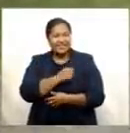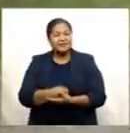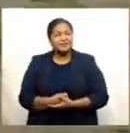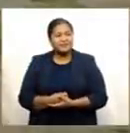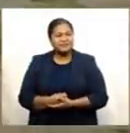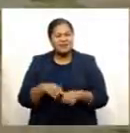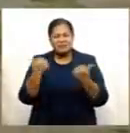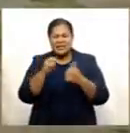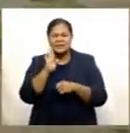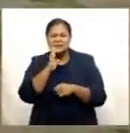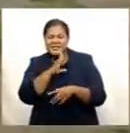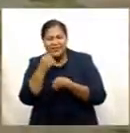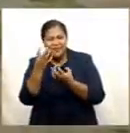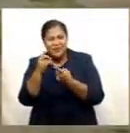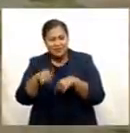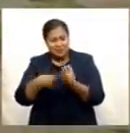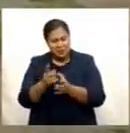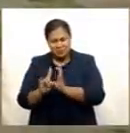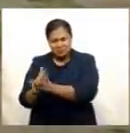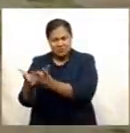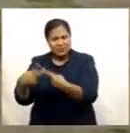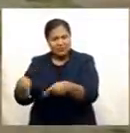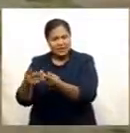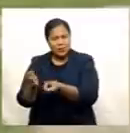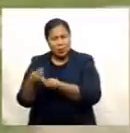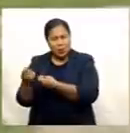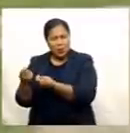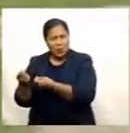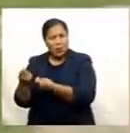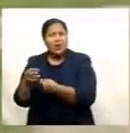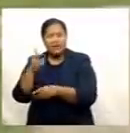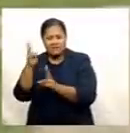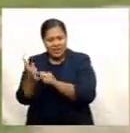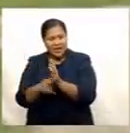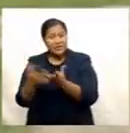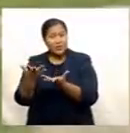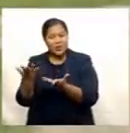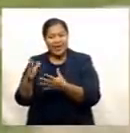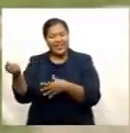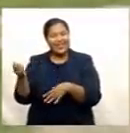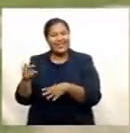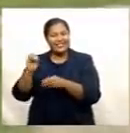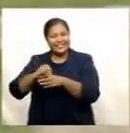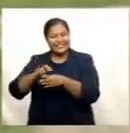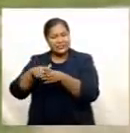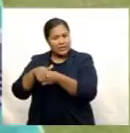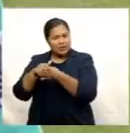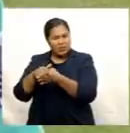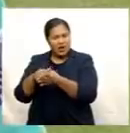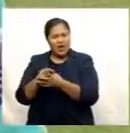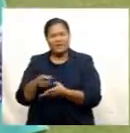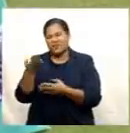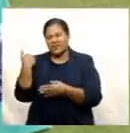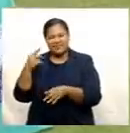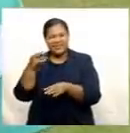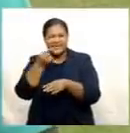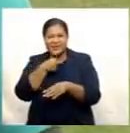quarantine facilities were also fed to villagers in the Coral Coast over the past few days.